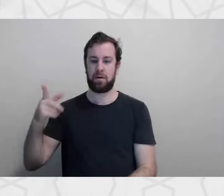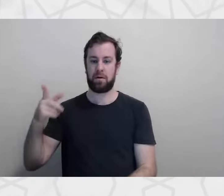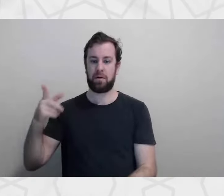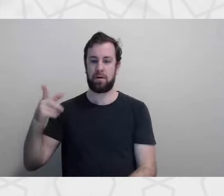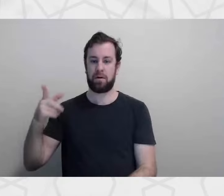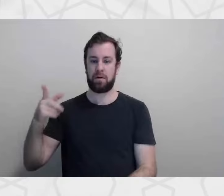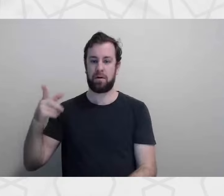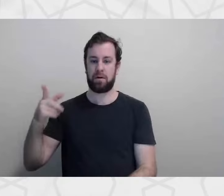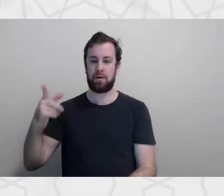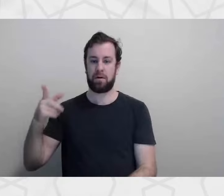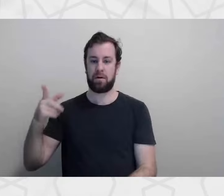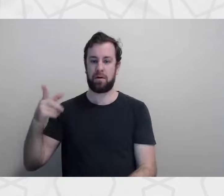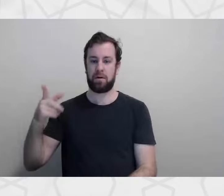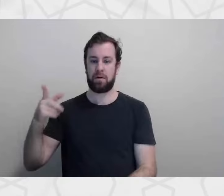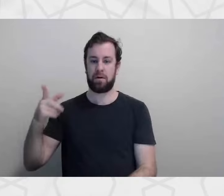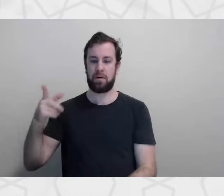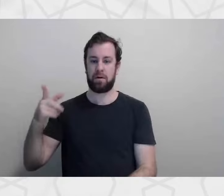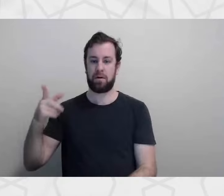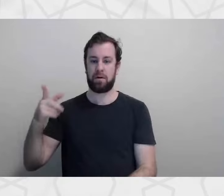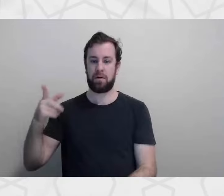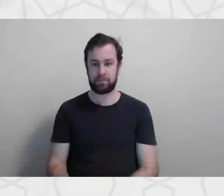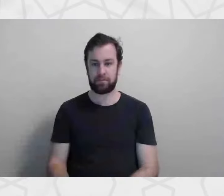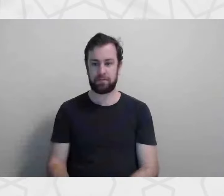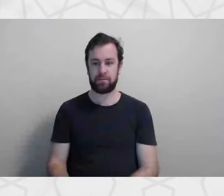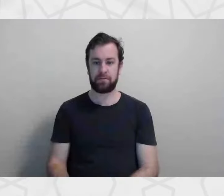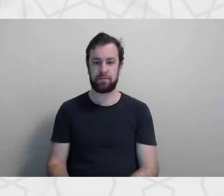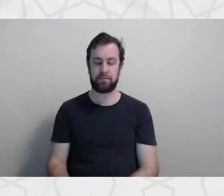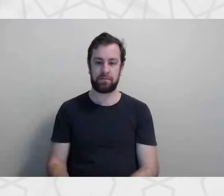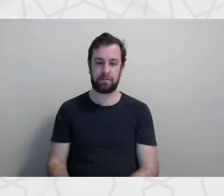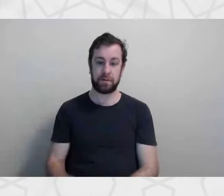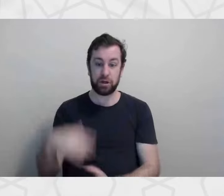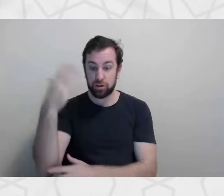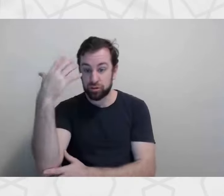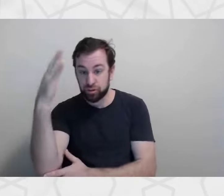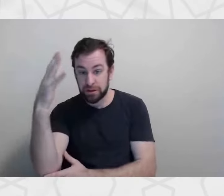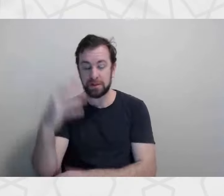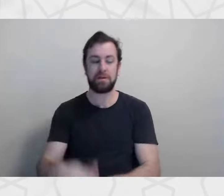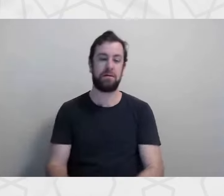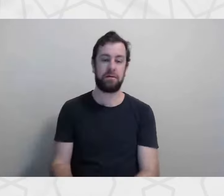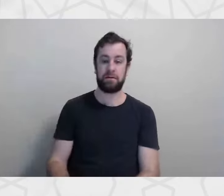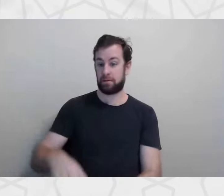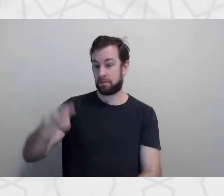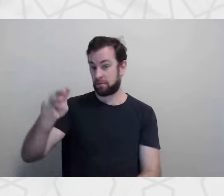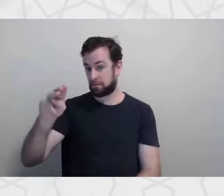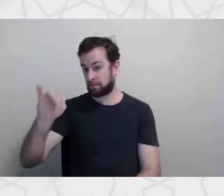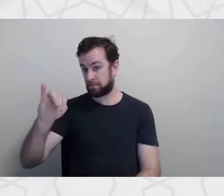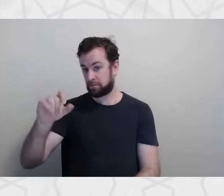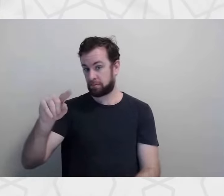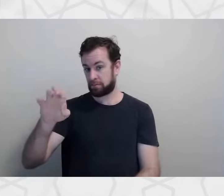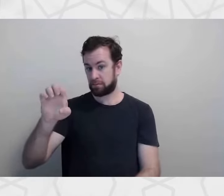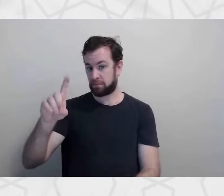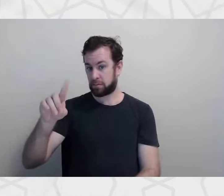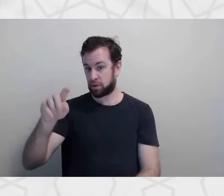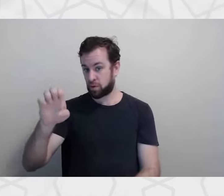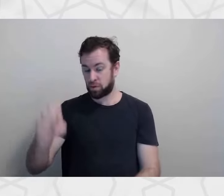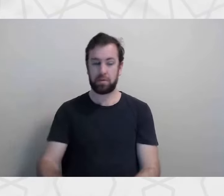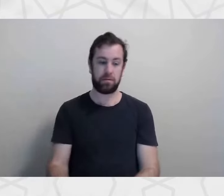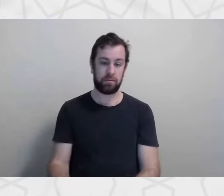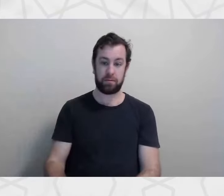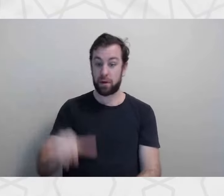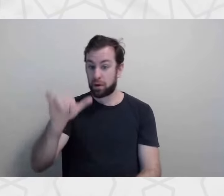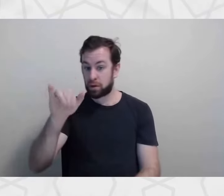And so the trees, the mistletoe, the Yule log, the giving